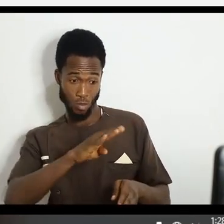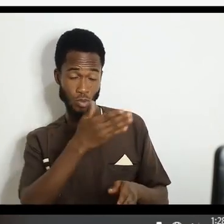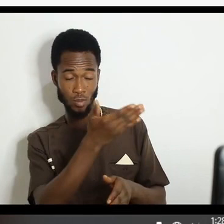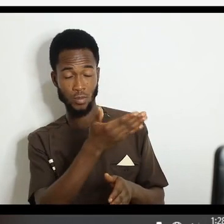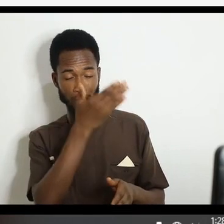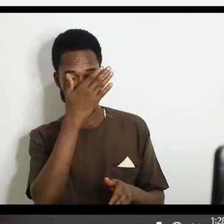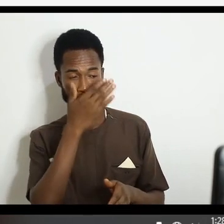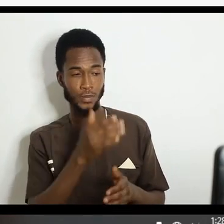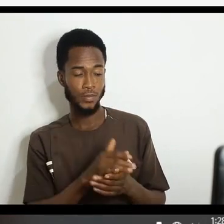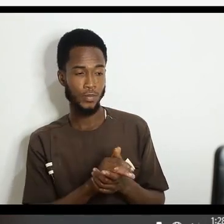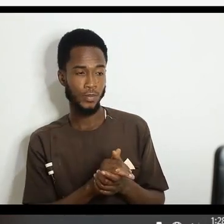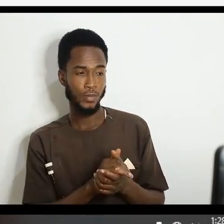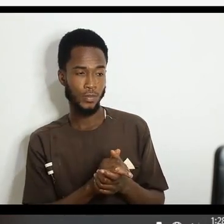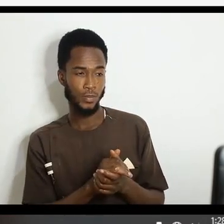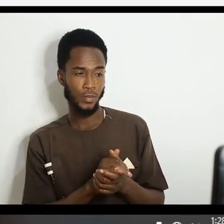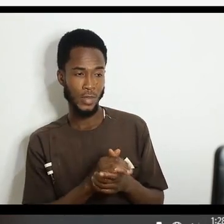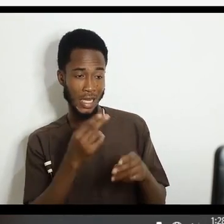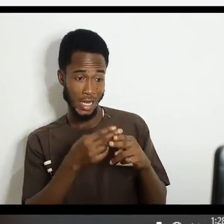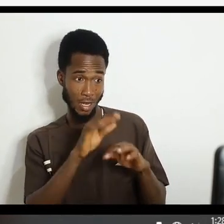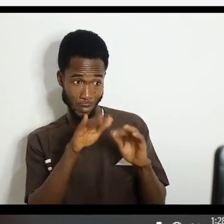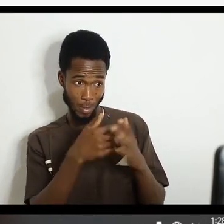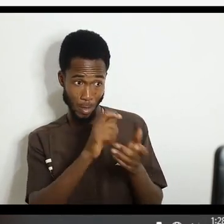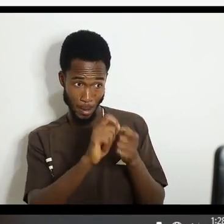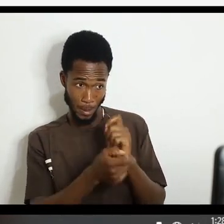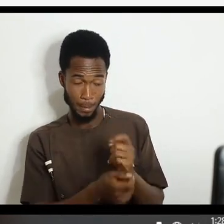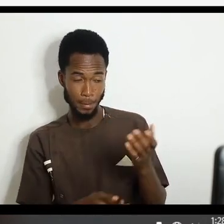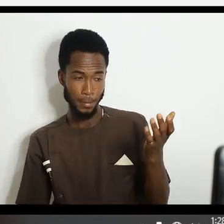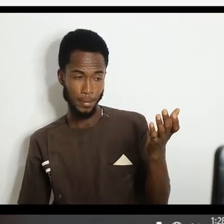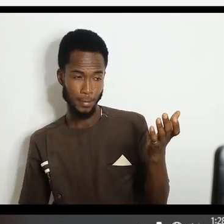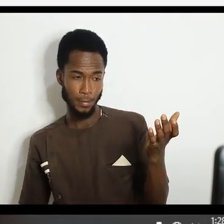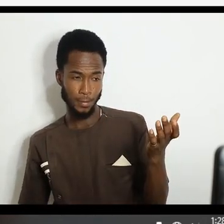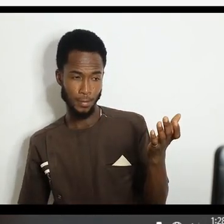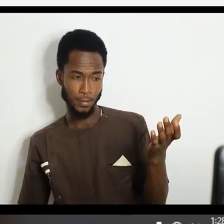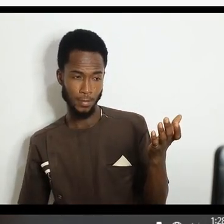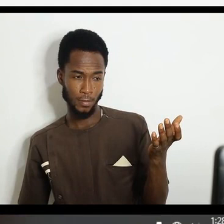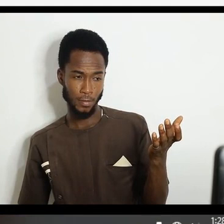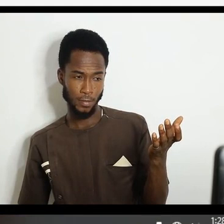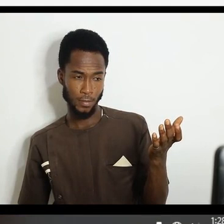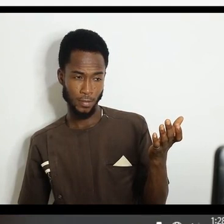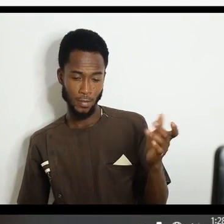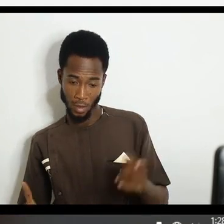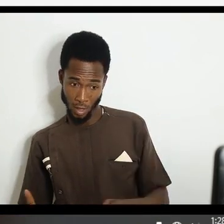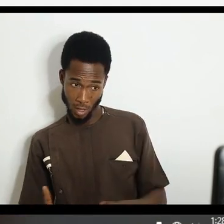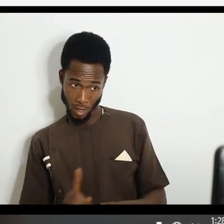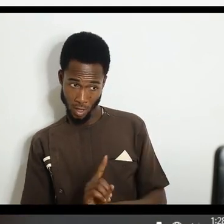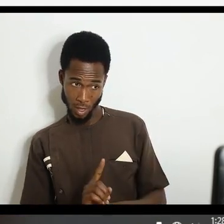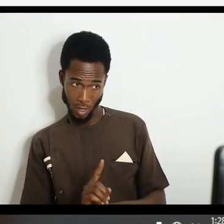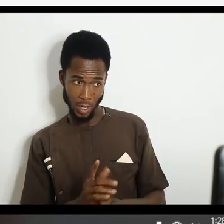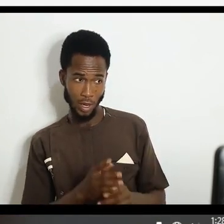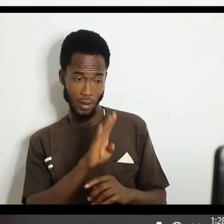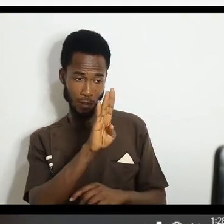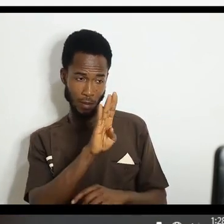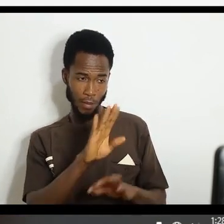bold and the name of the board has already changed. So you highlight it, click the